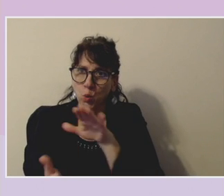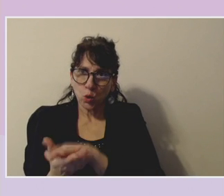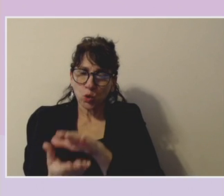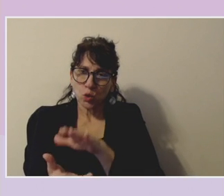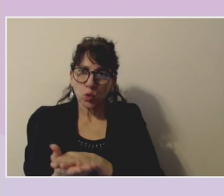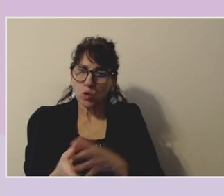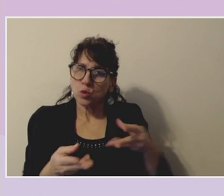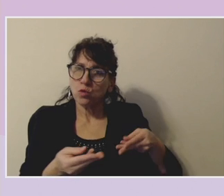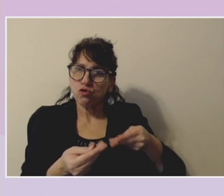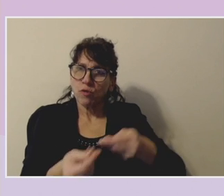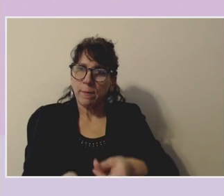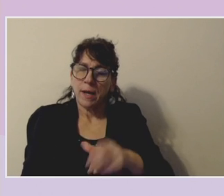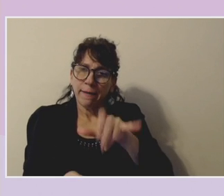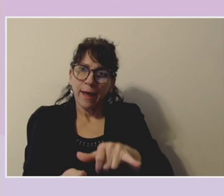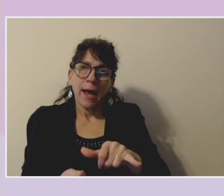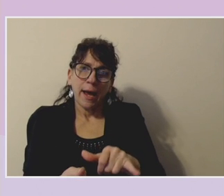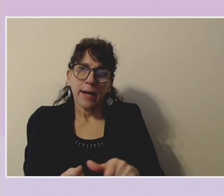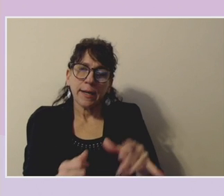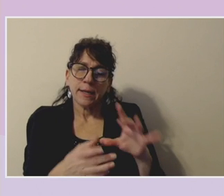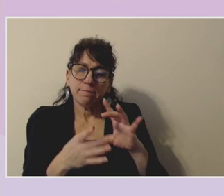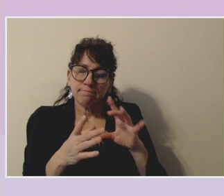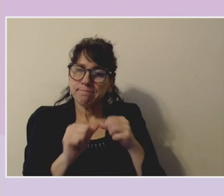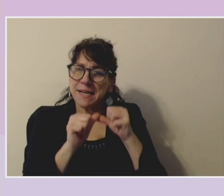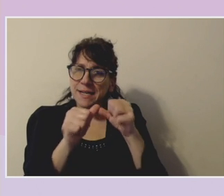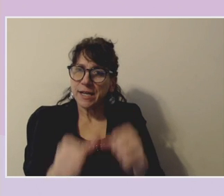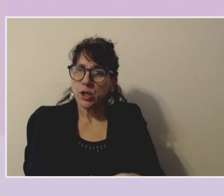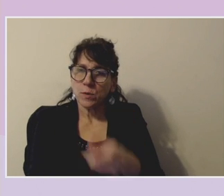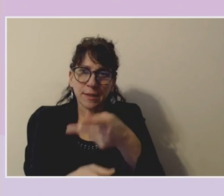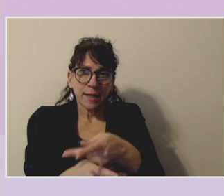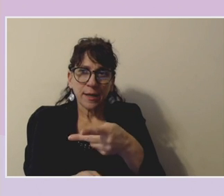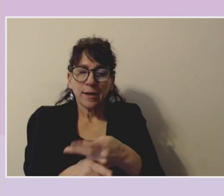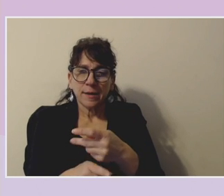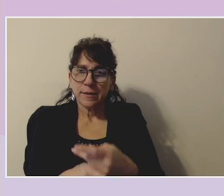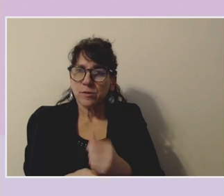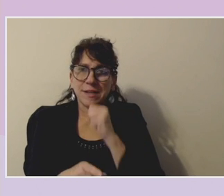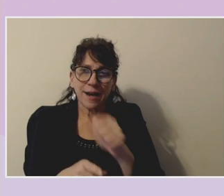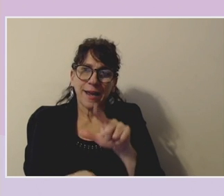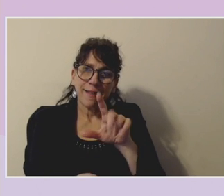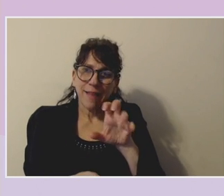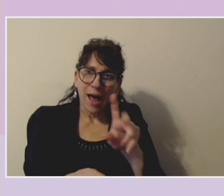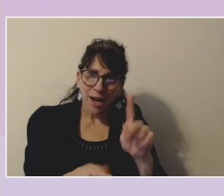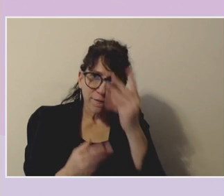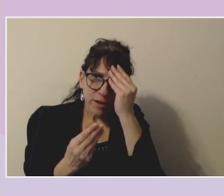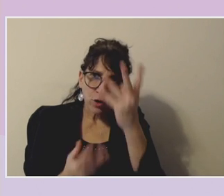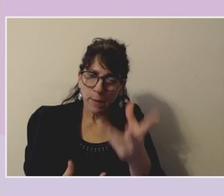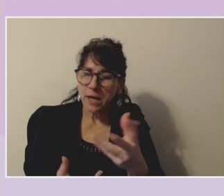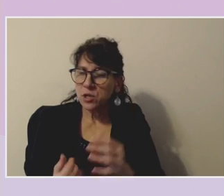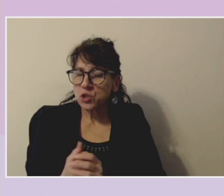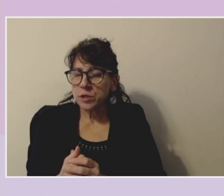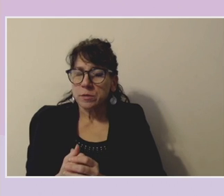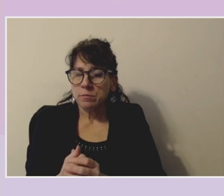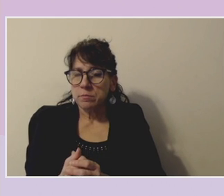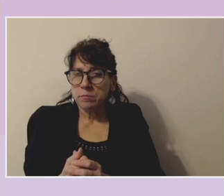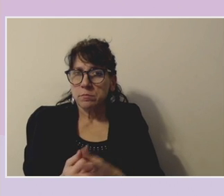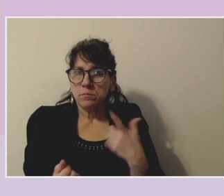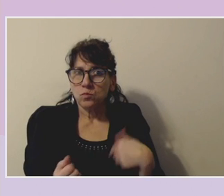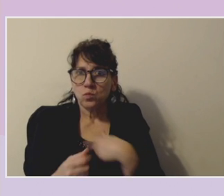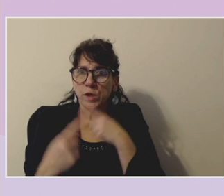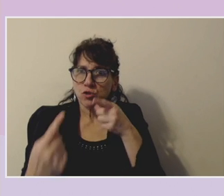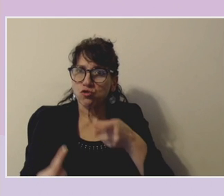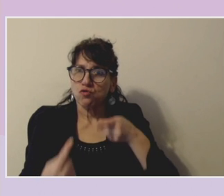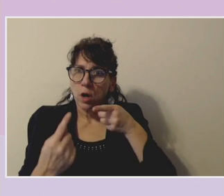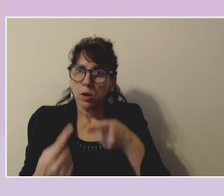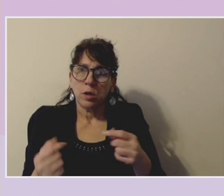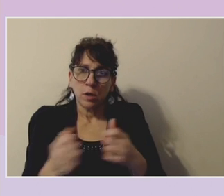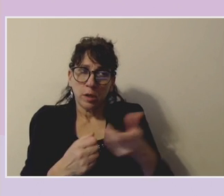care. And there's not a big lack of information, which we struggled with prior